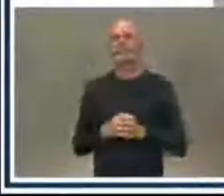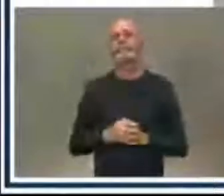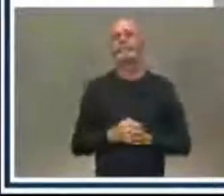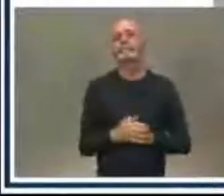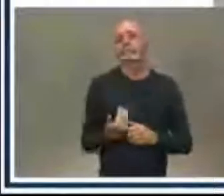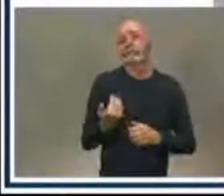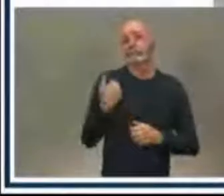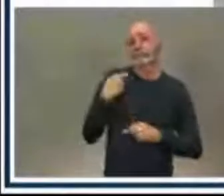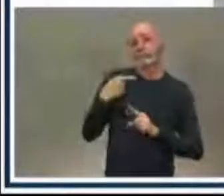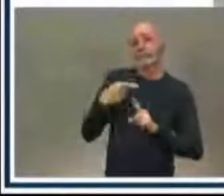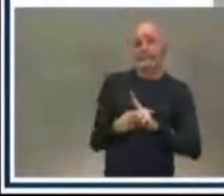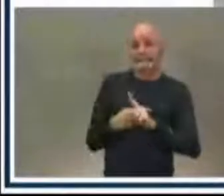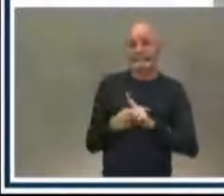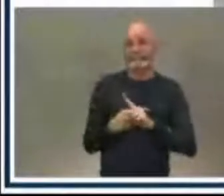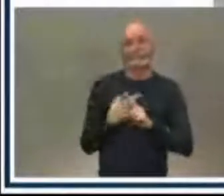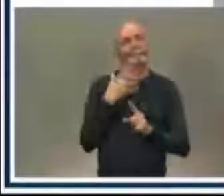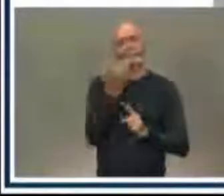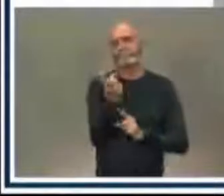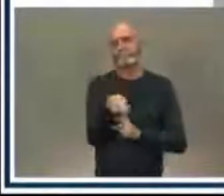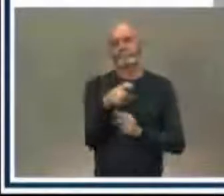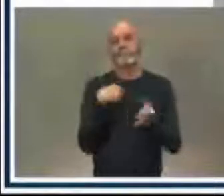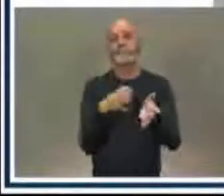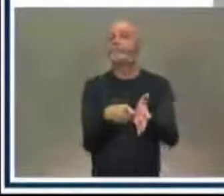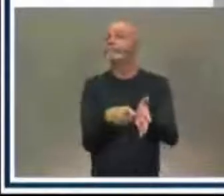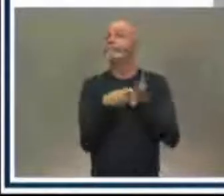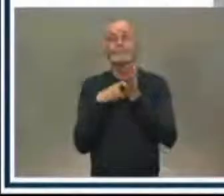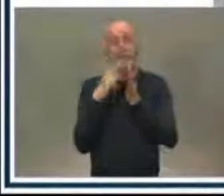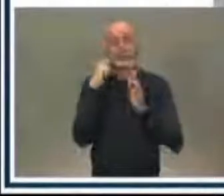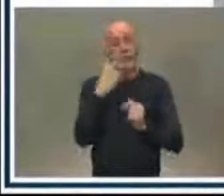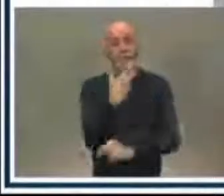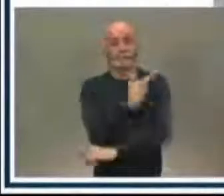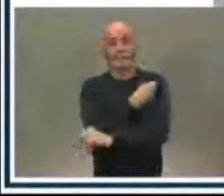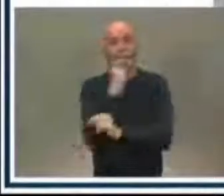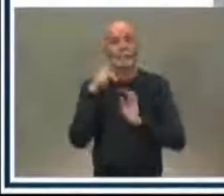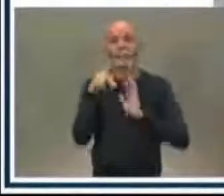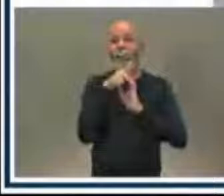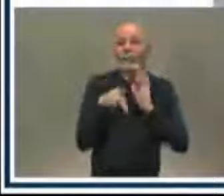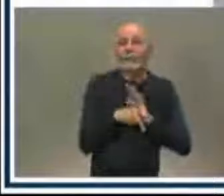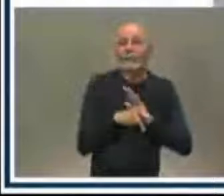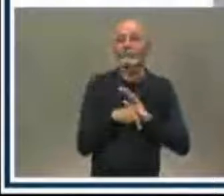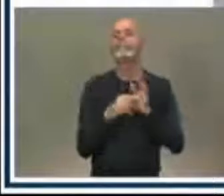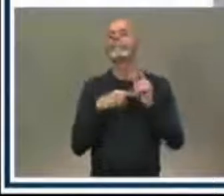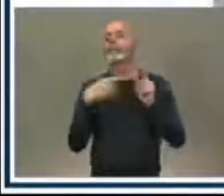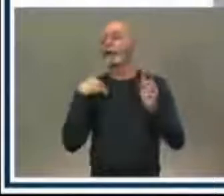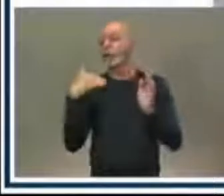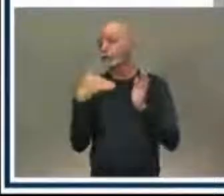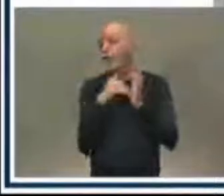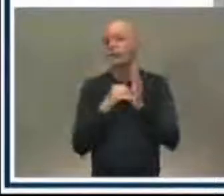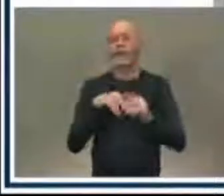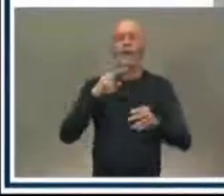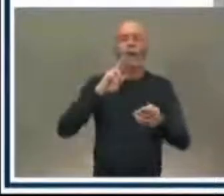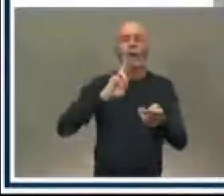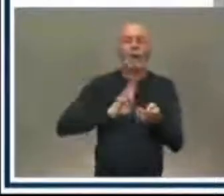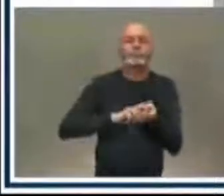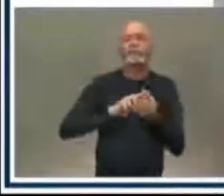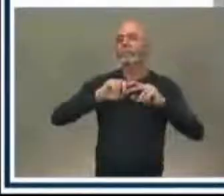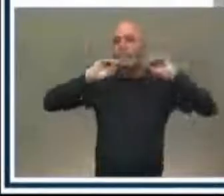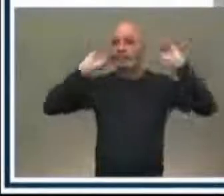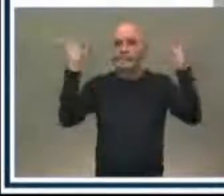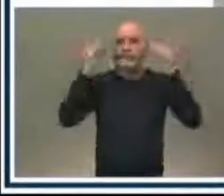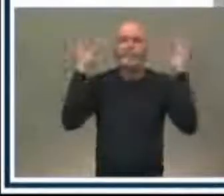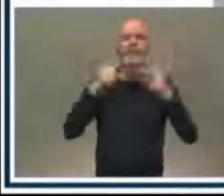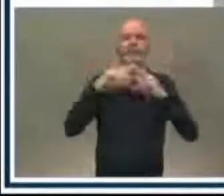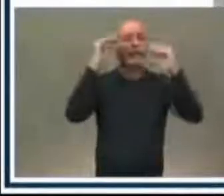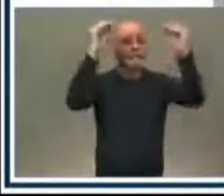a mandatory vaccination policy for healthcare workers, paramedics, teachers, and others. And given the news out of other